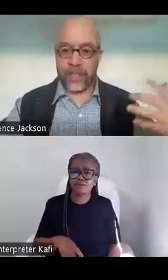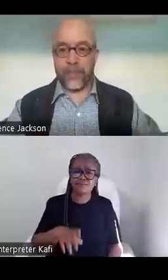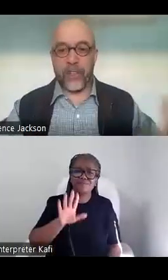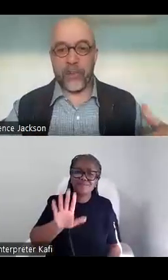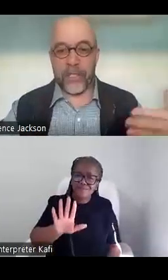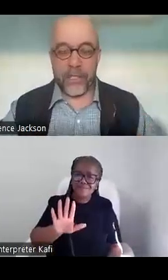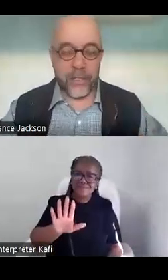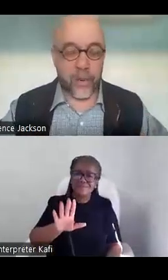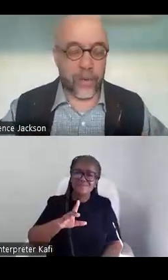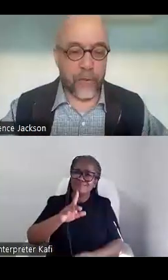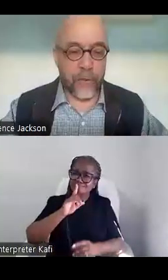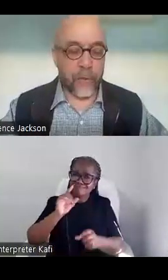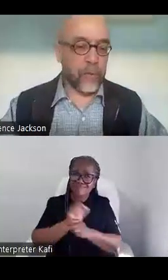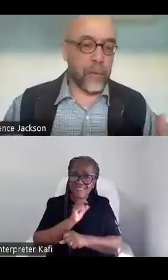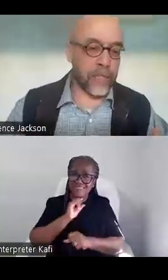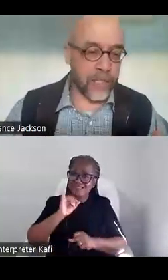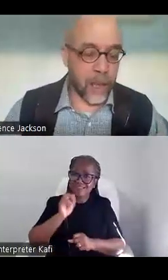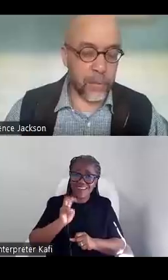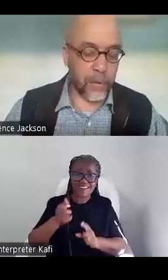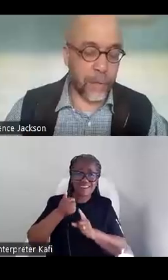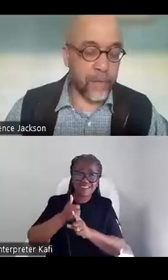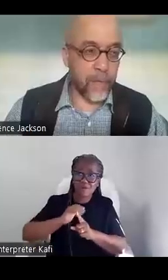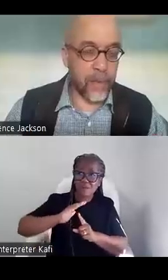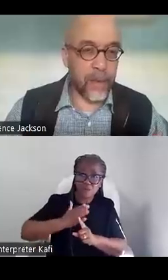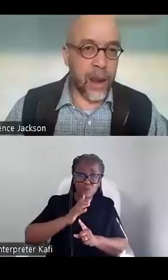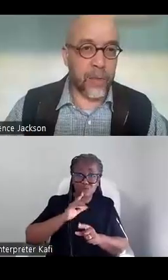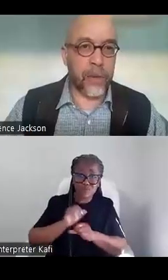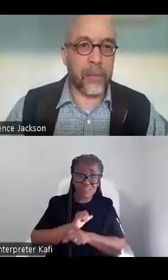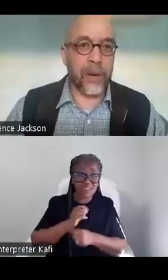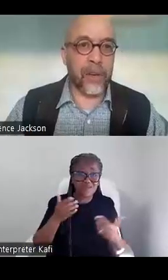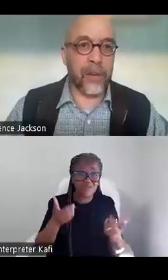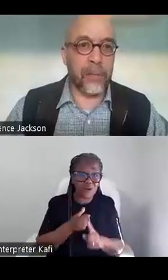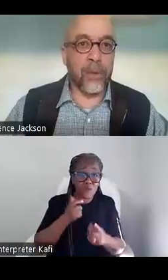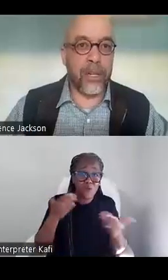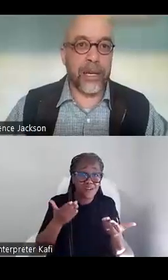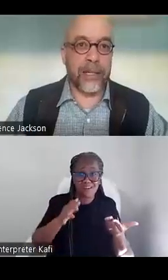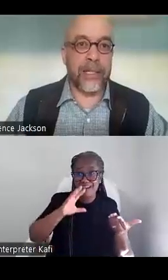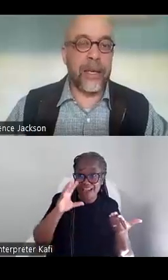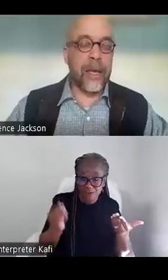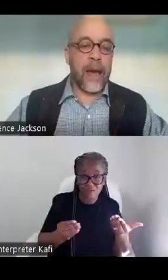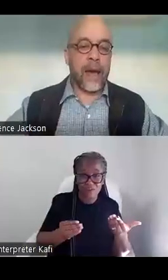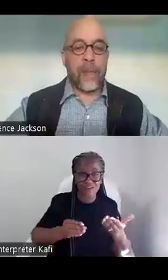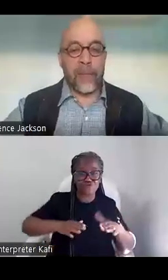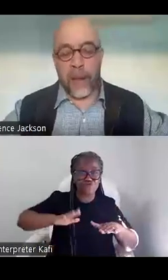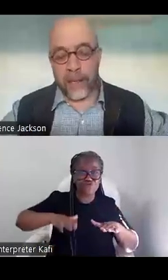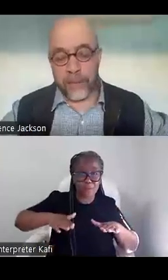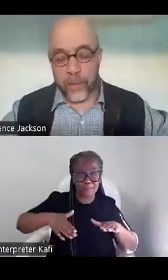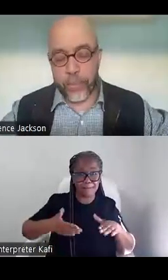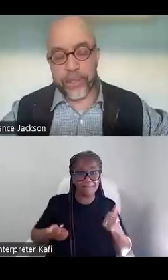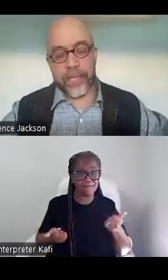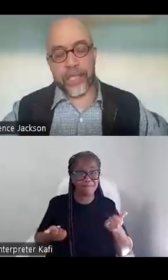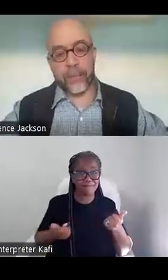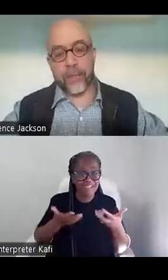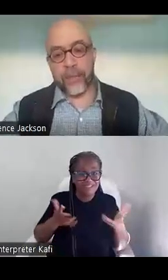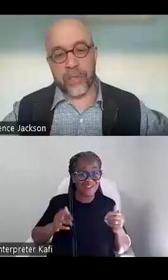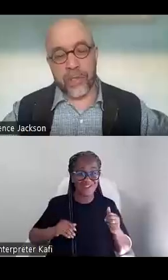man, right? This is sort of, this is coming from the African American middle class. I grew up in